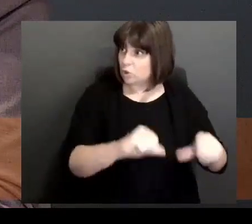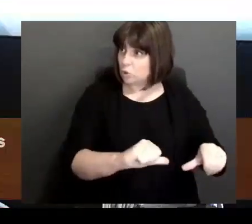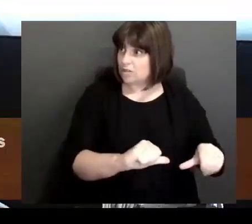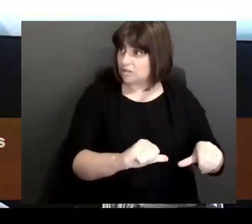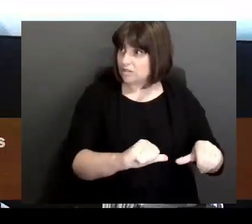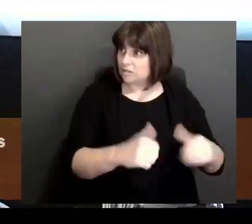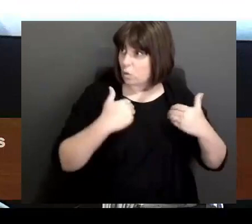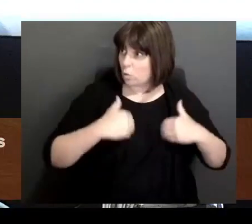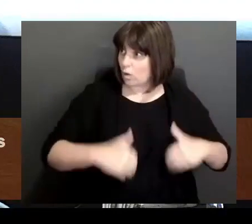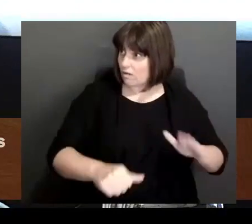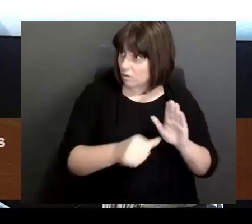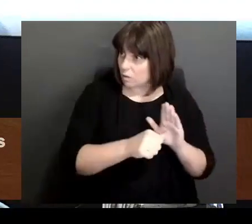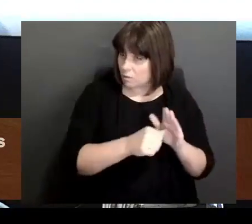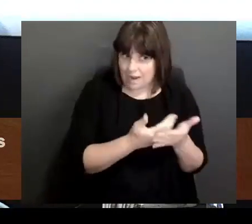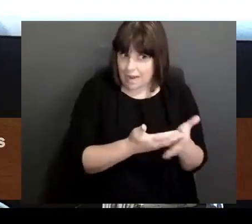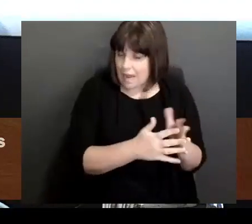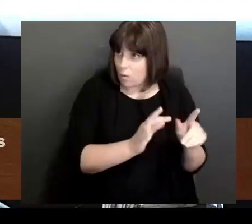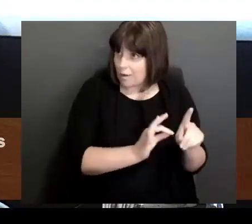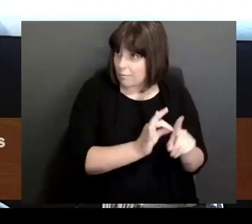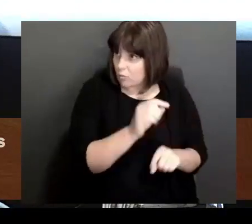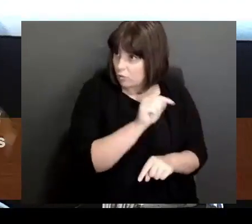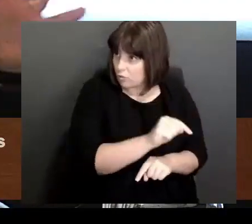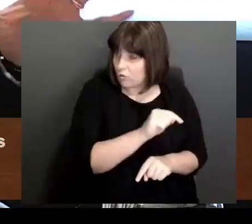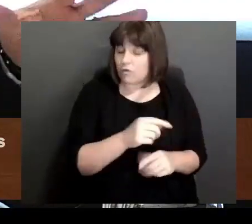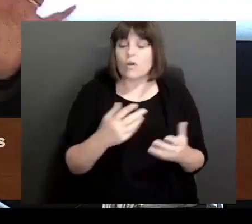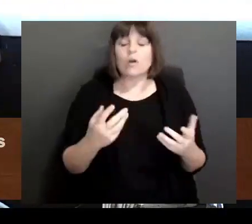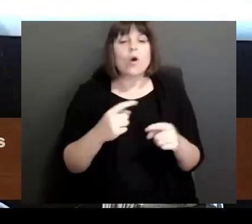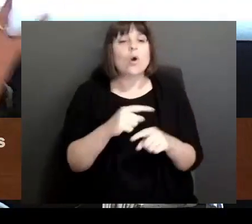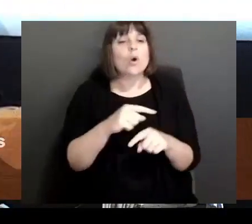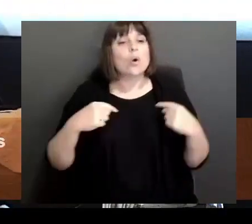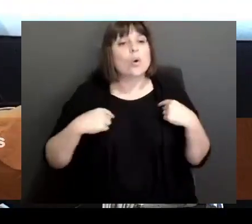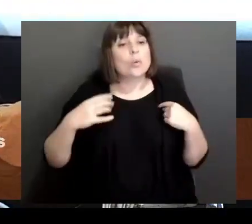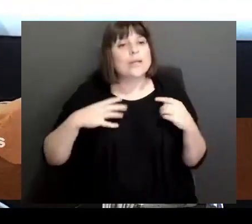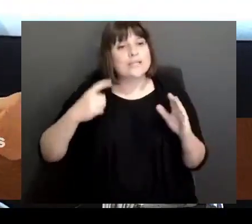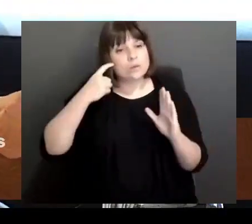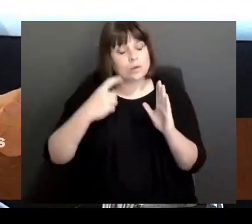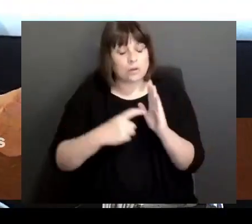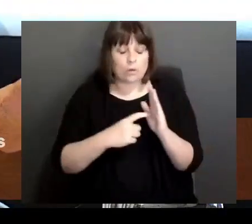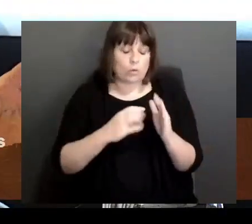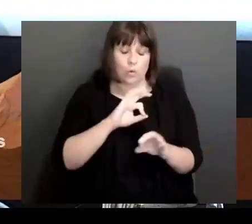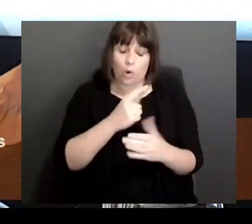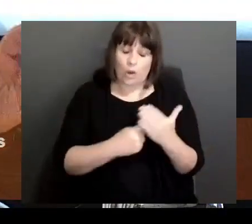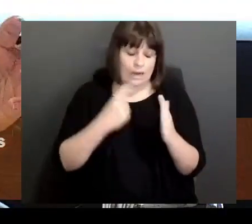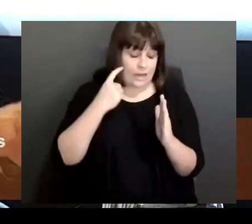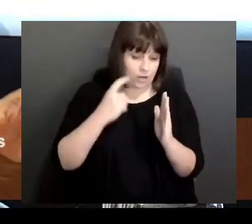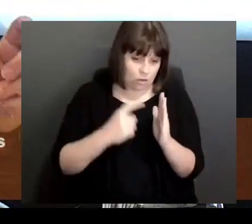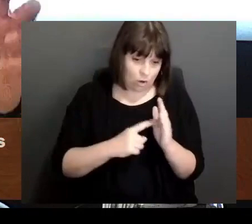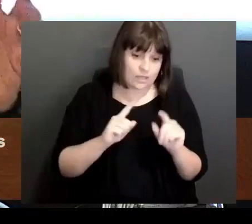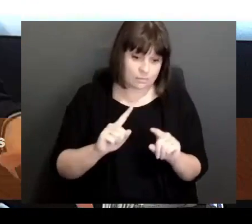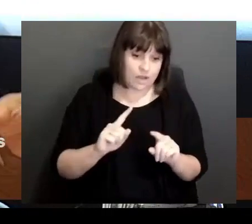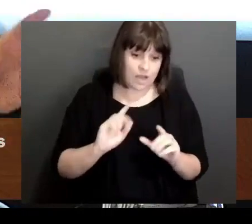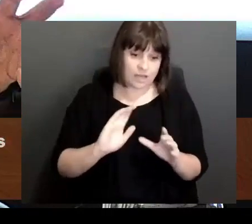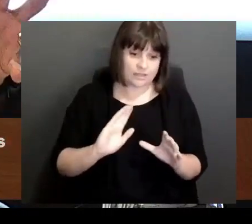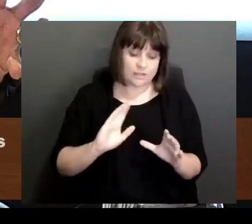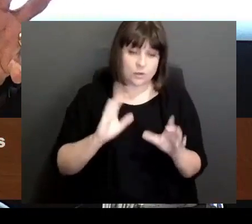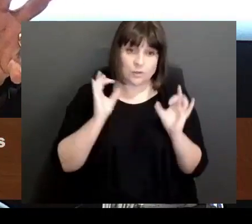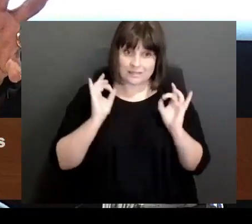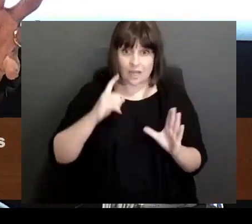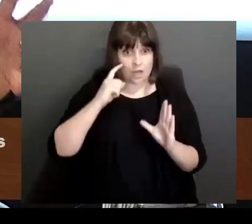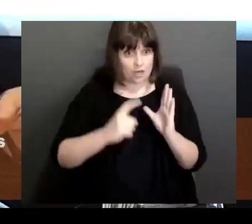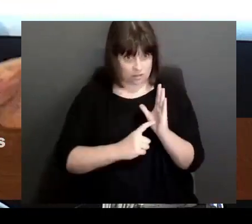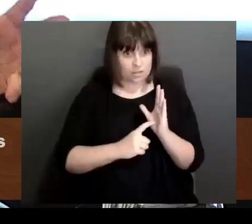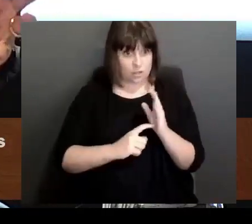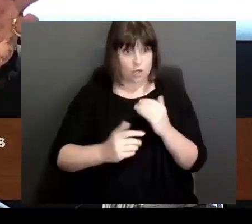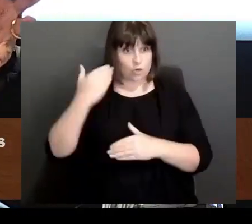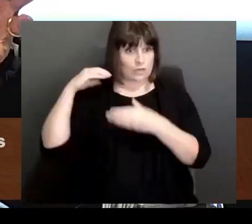to acknowledge that, and more than acknowledge, but acknowledge in the first instance that traditional owners, First Peoples,